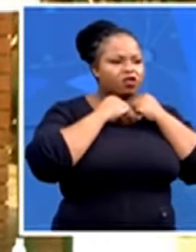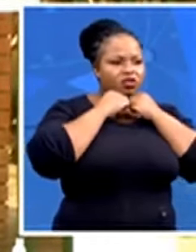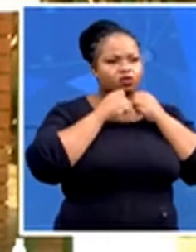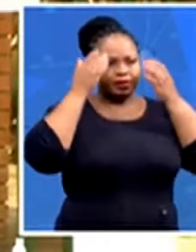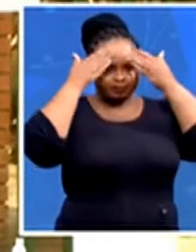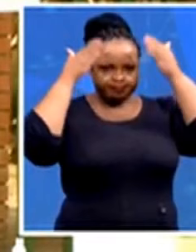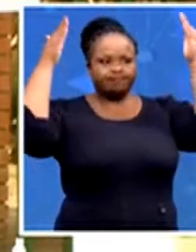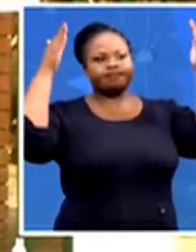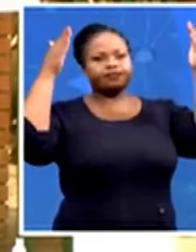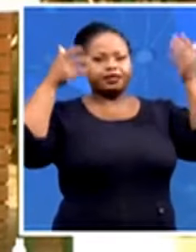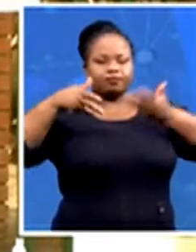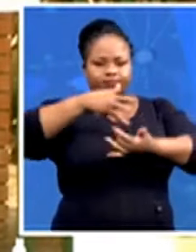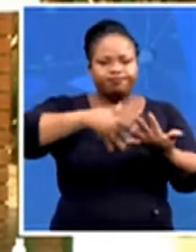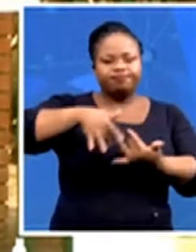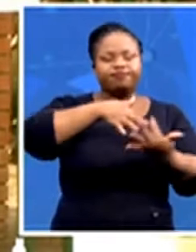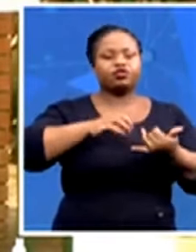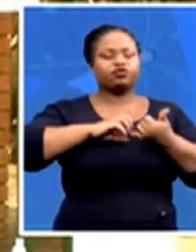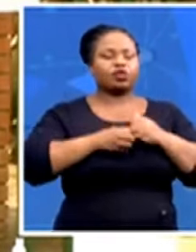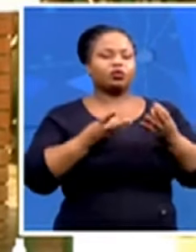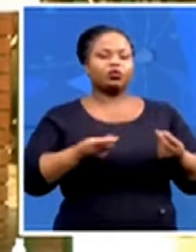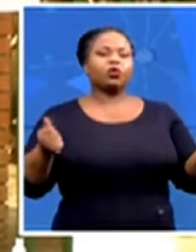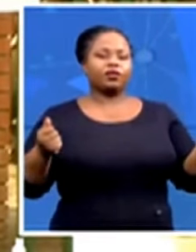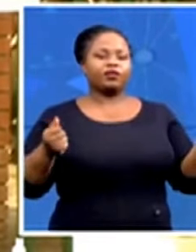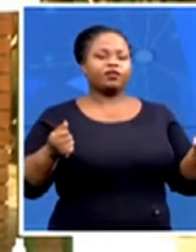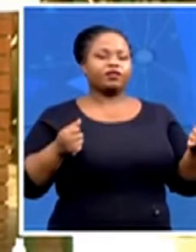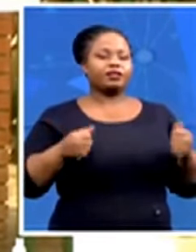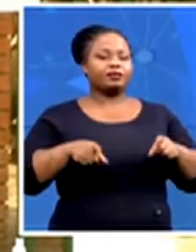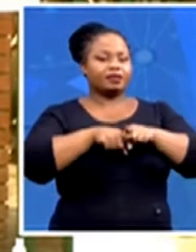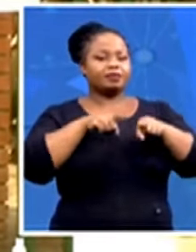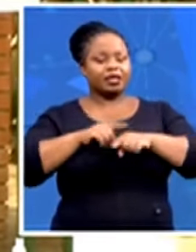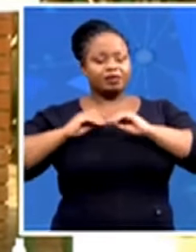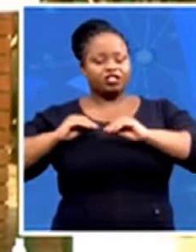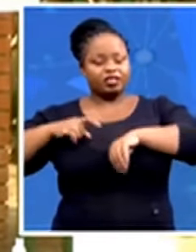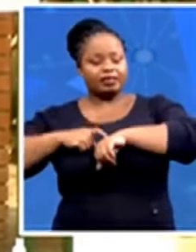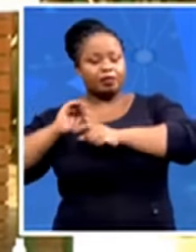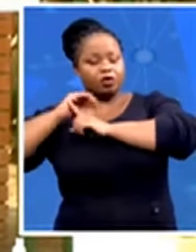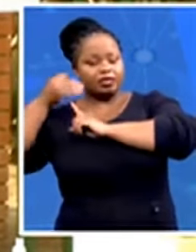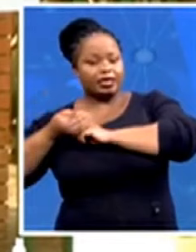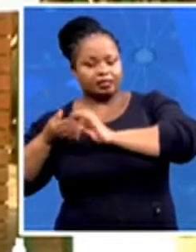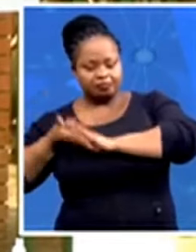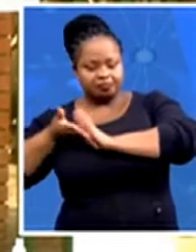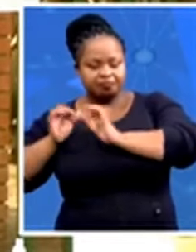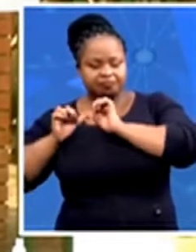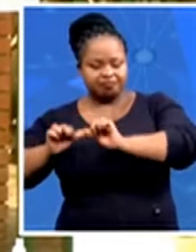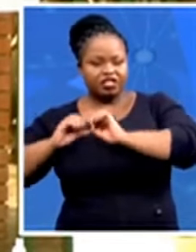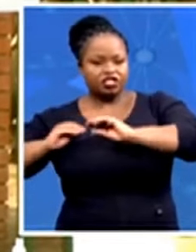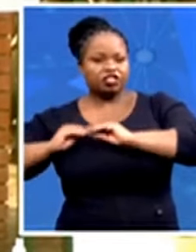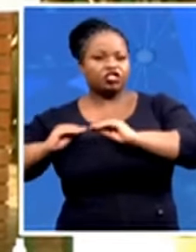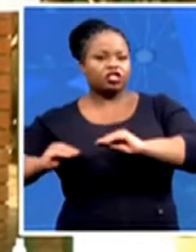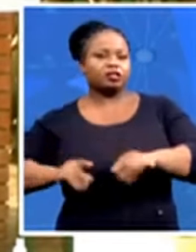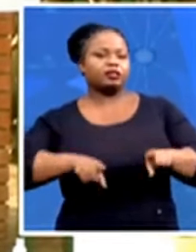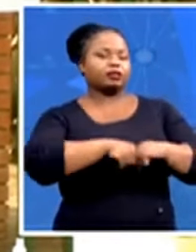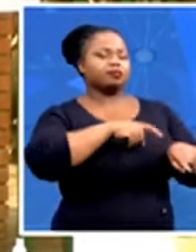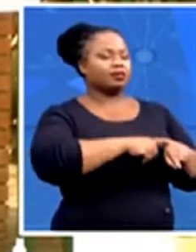balance between protecting the teaching time and making sure that we don't put our learners and our teachers at